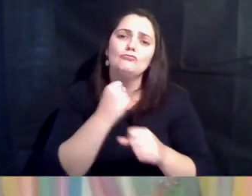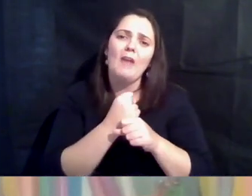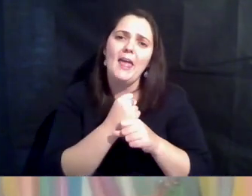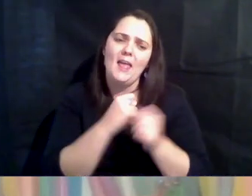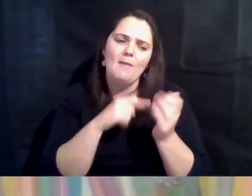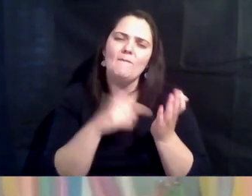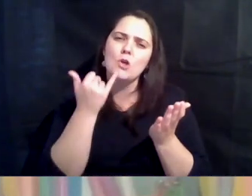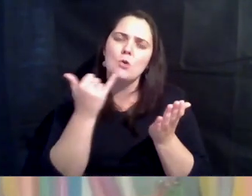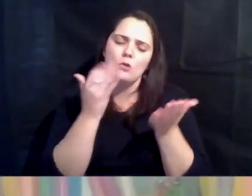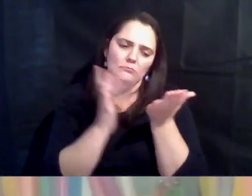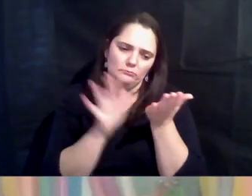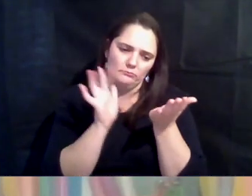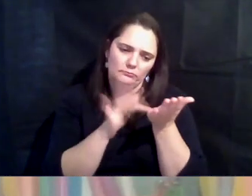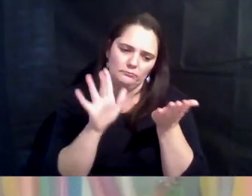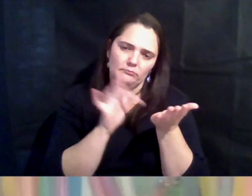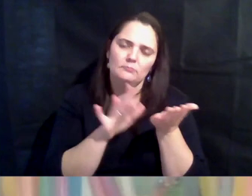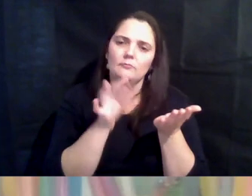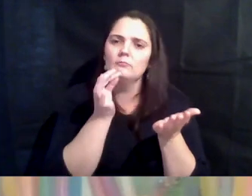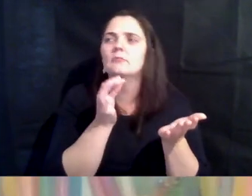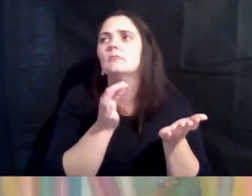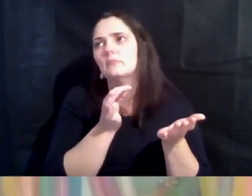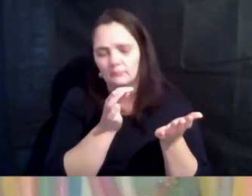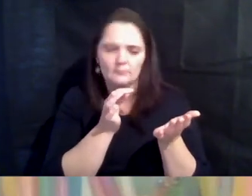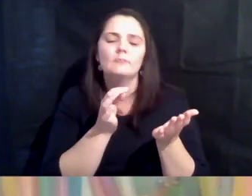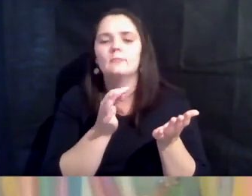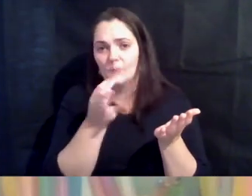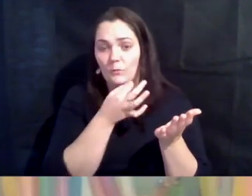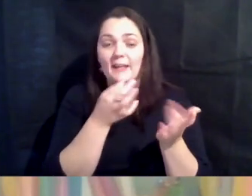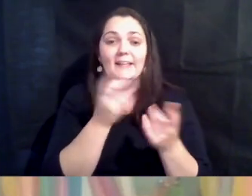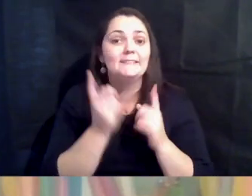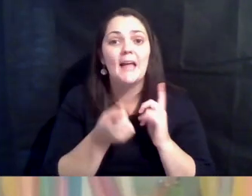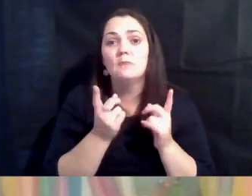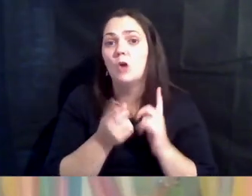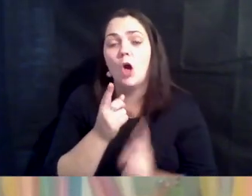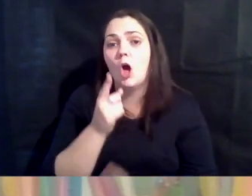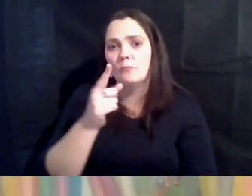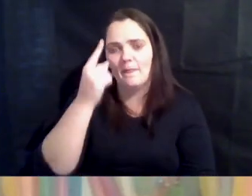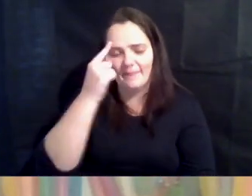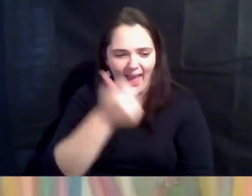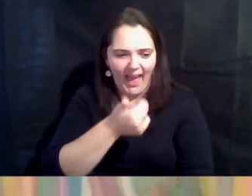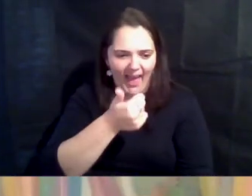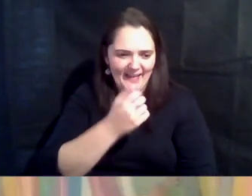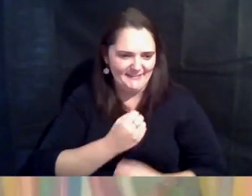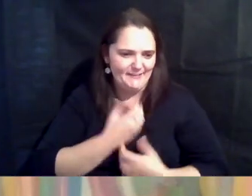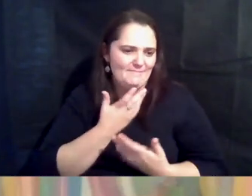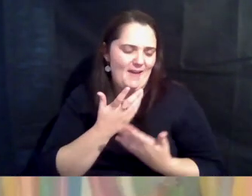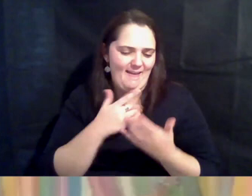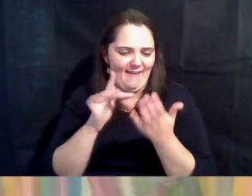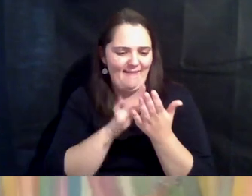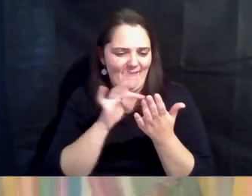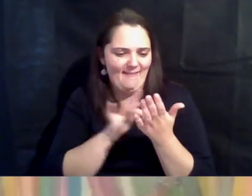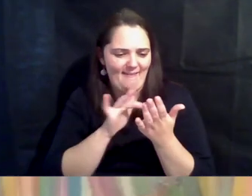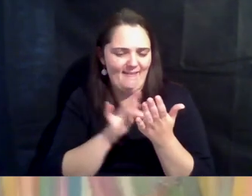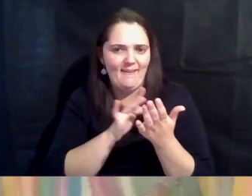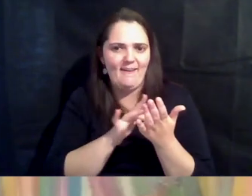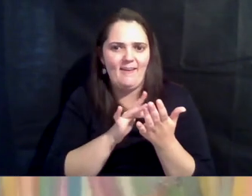I would say that like, that's just sometimes not the way to go, because you think you're going to get lots of inspiration too, but then it can just